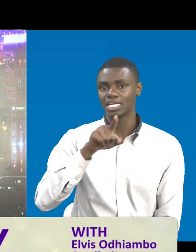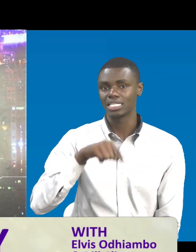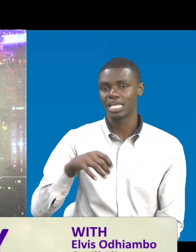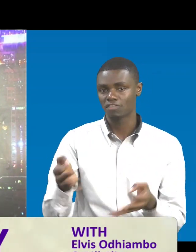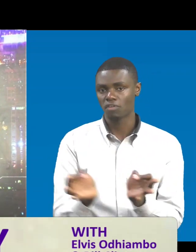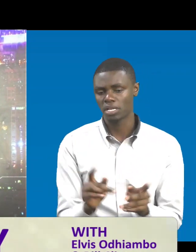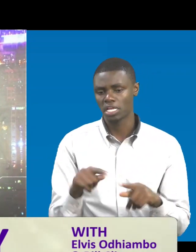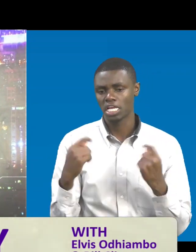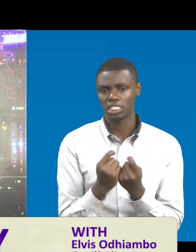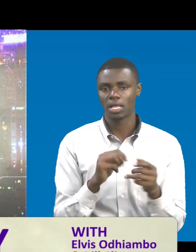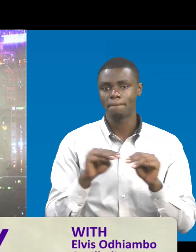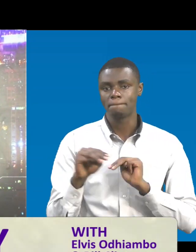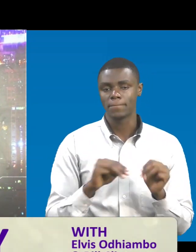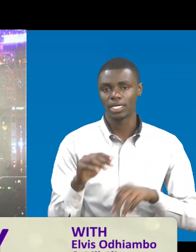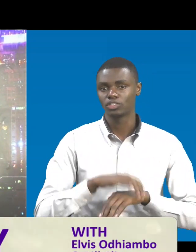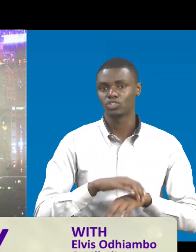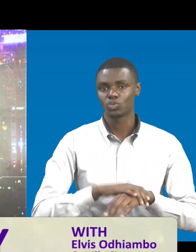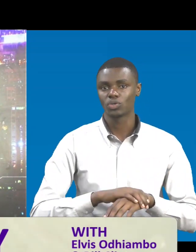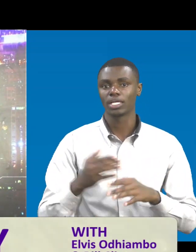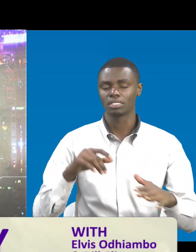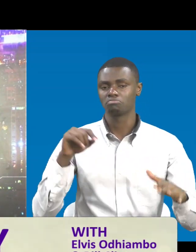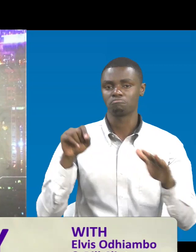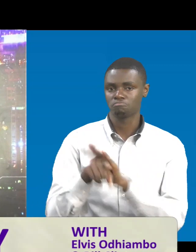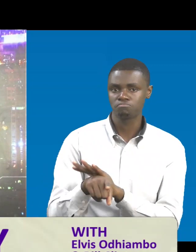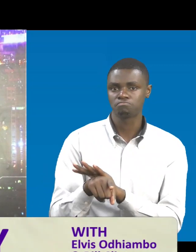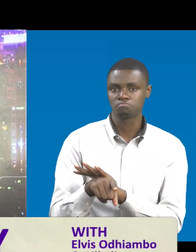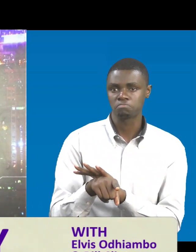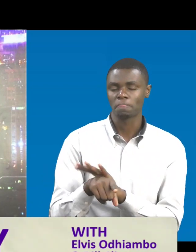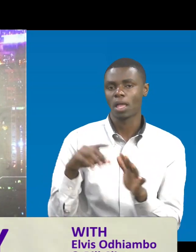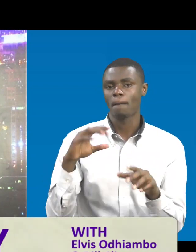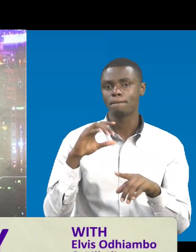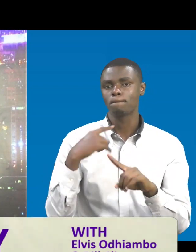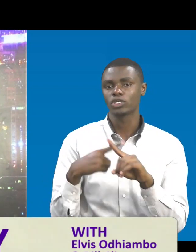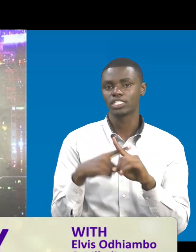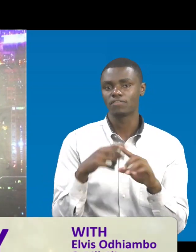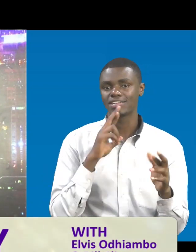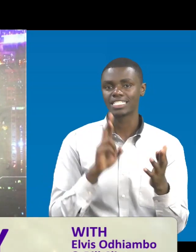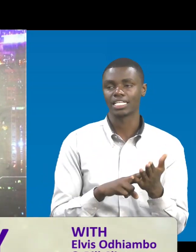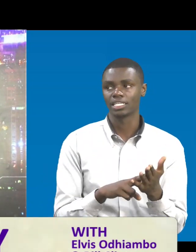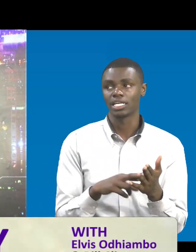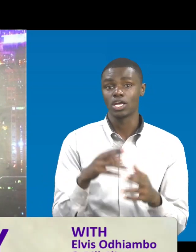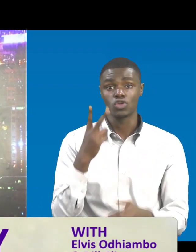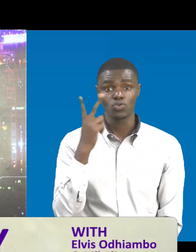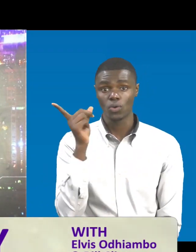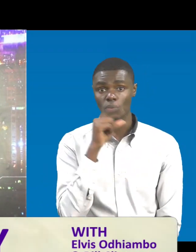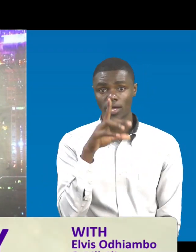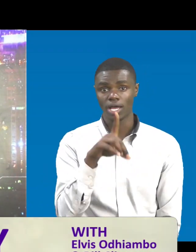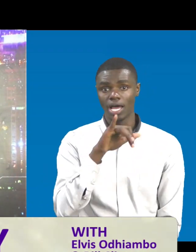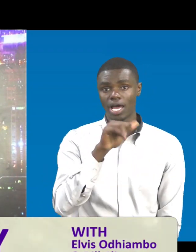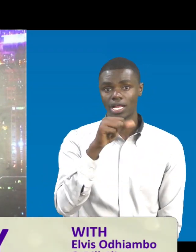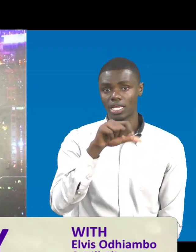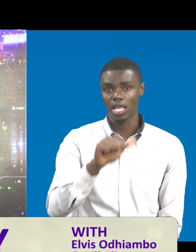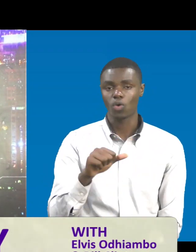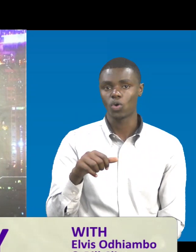managed to get on the score sheet, get positive results, and as you saw, probably Diogo Jota, who